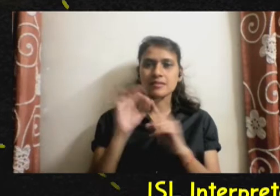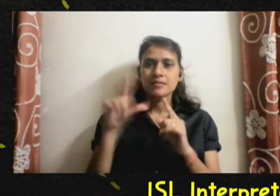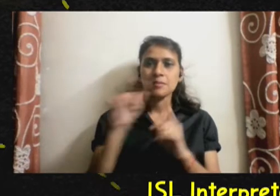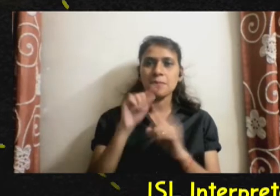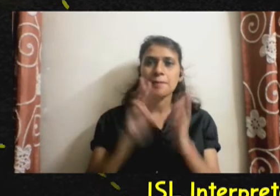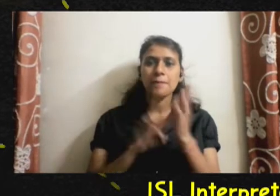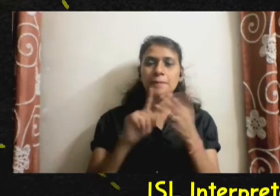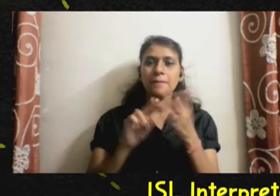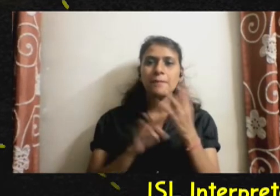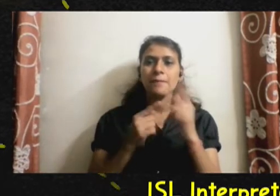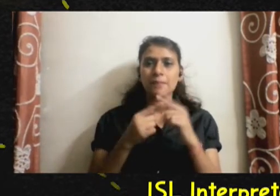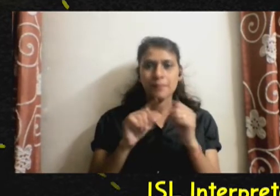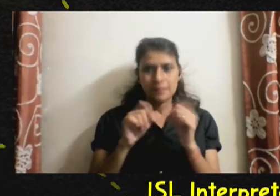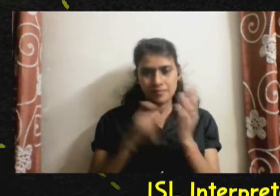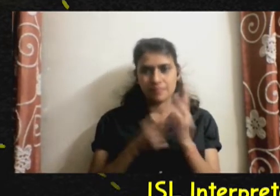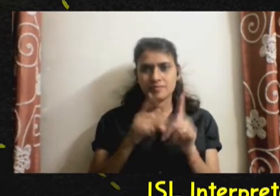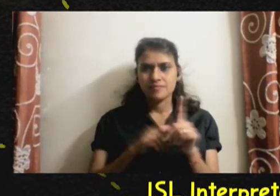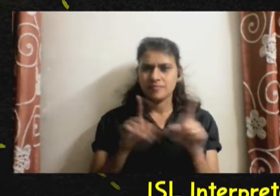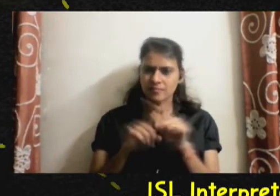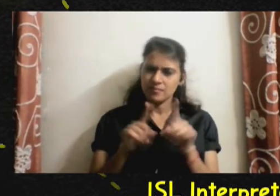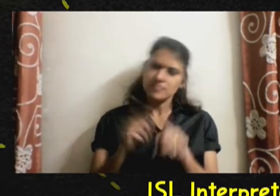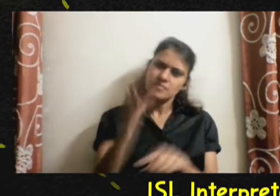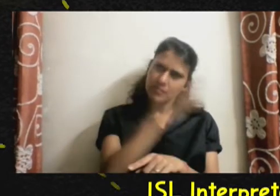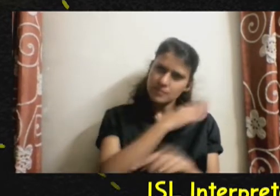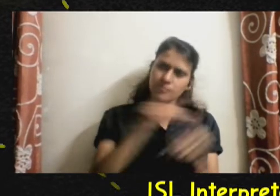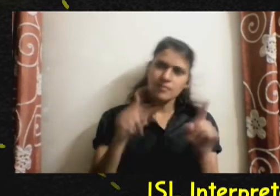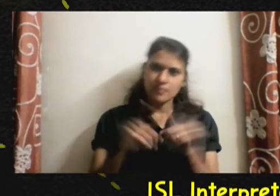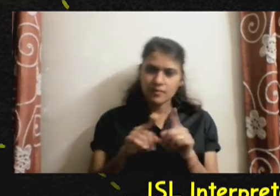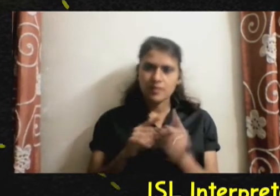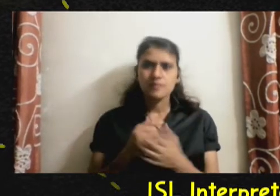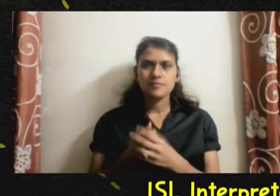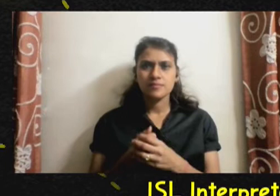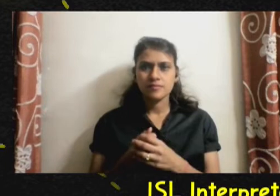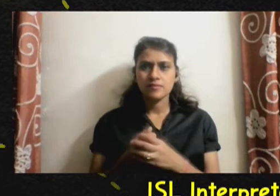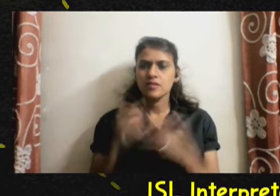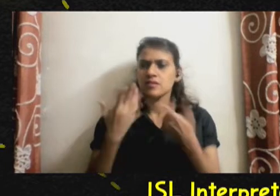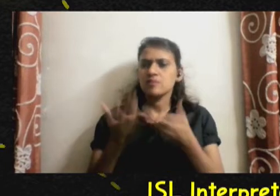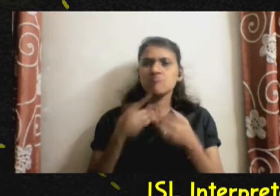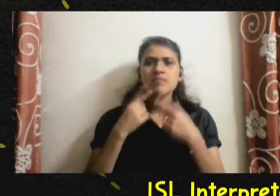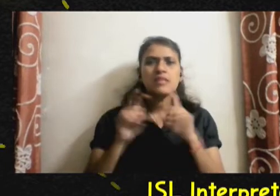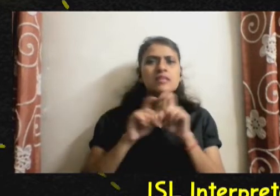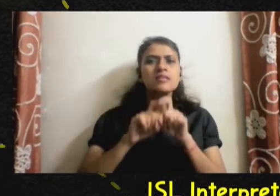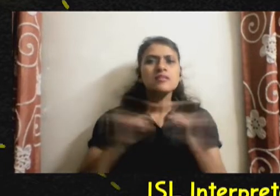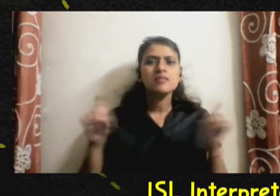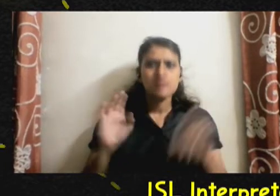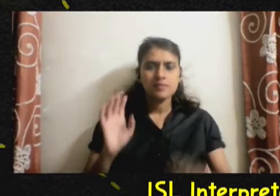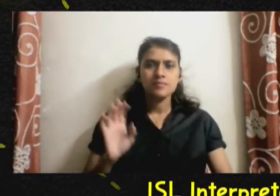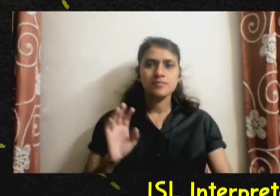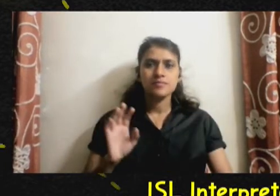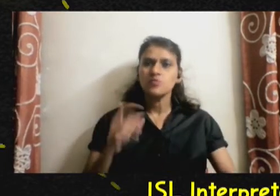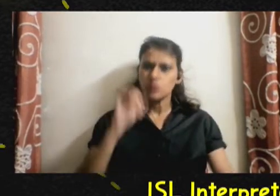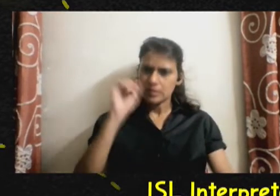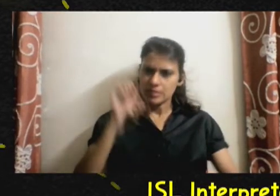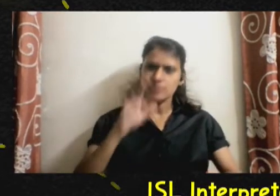But pretty early on, I think almost as early as the feasibility study, it became very clear that the two had to be delinked. So really to set